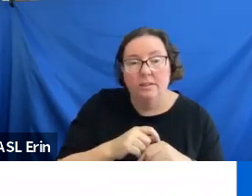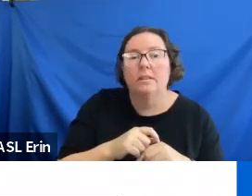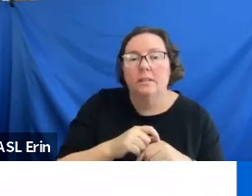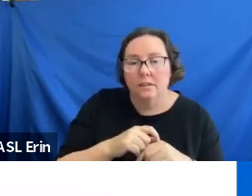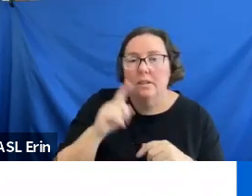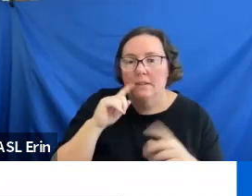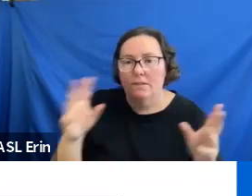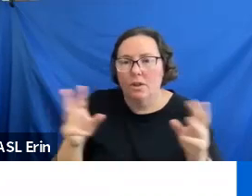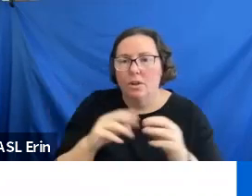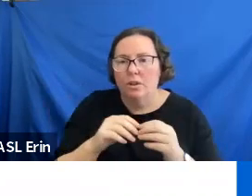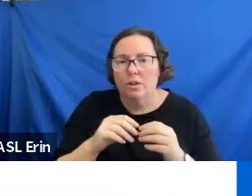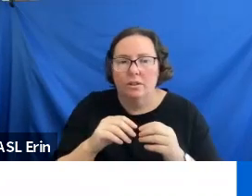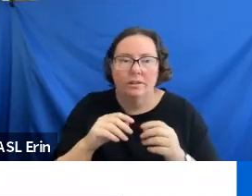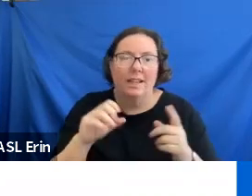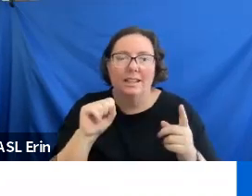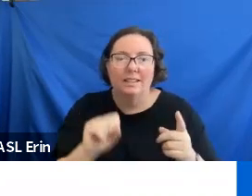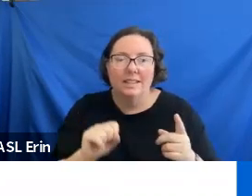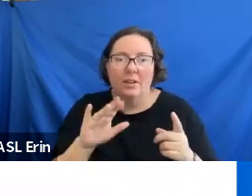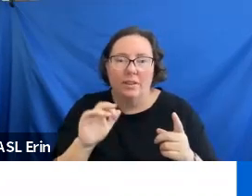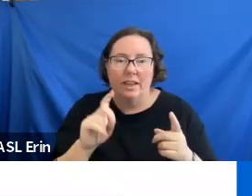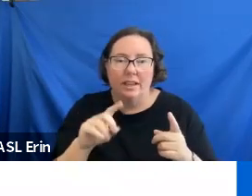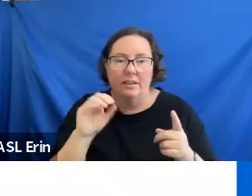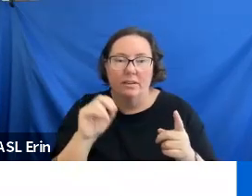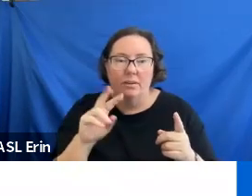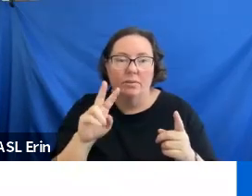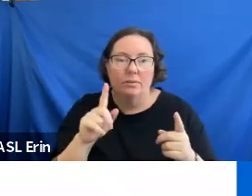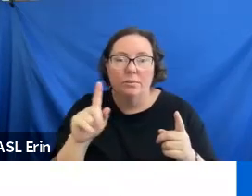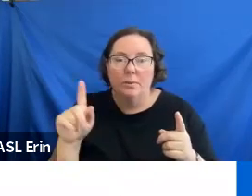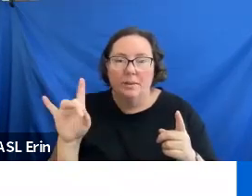Yes, for South End, for example, an 02118.